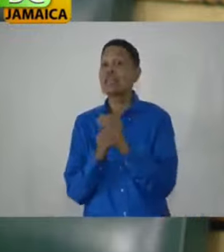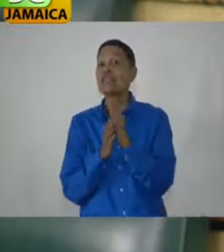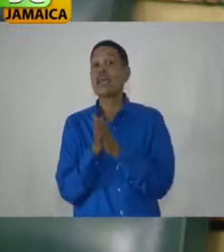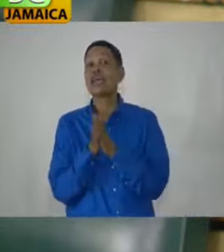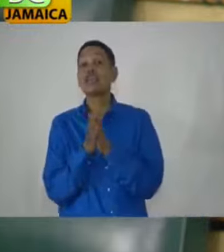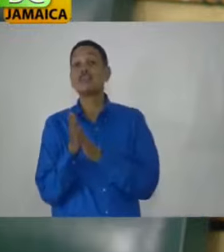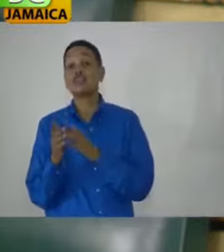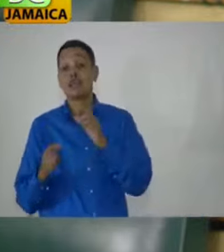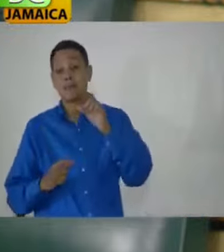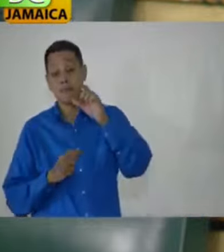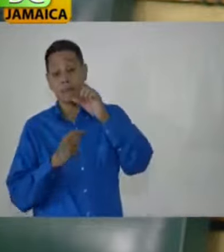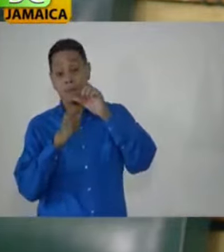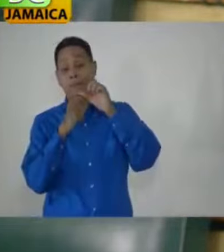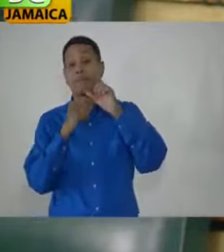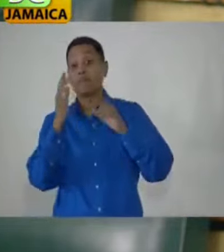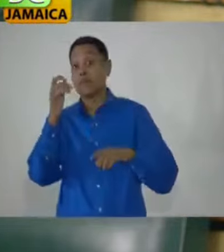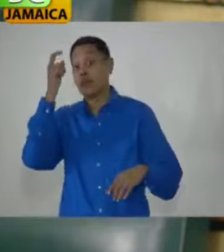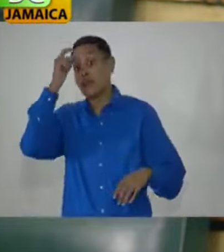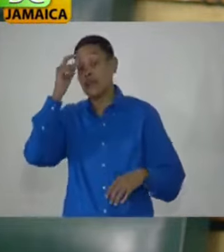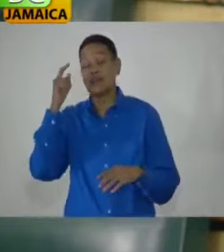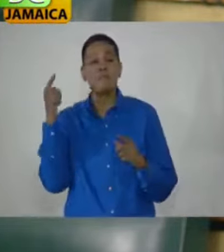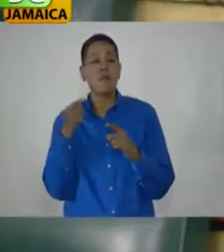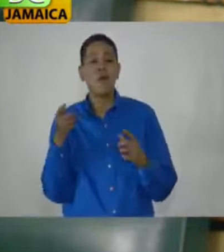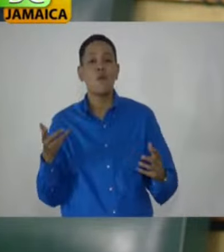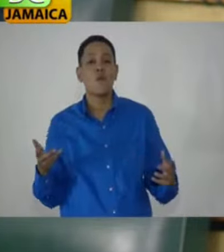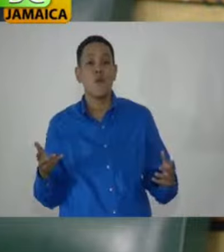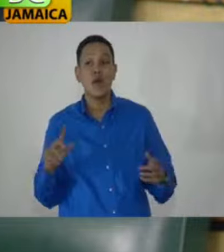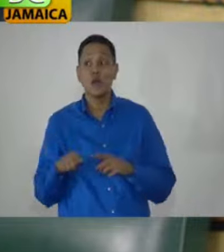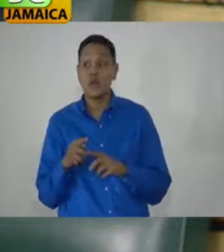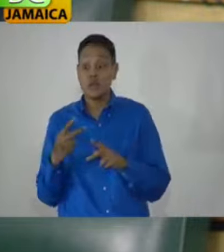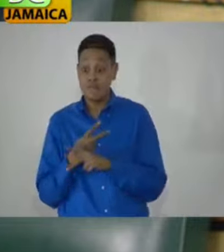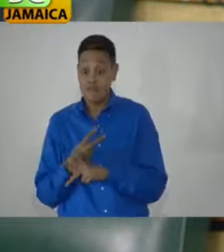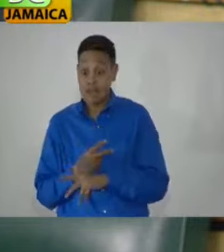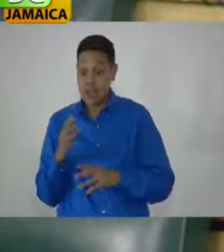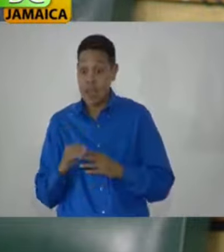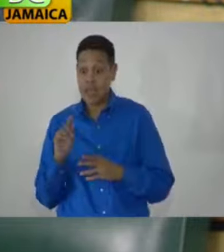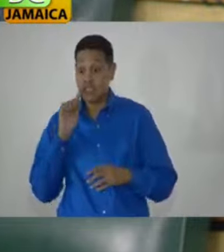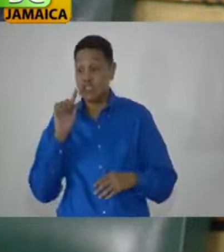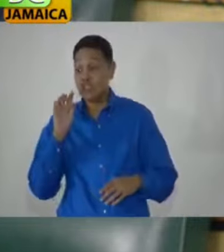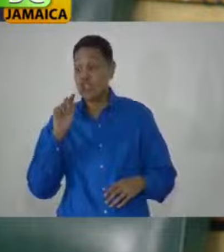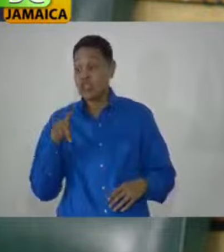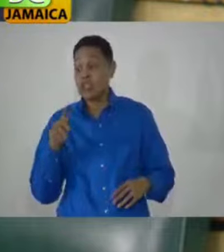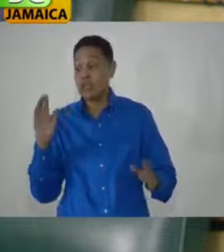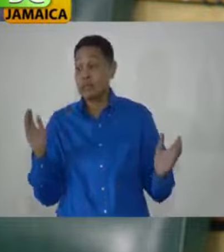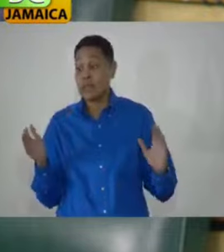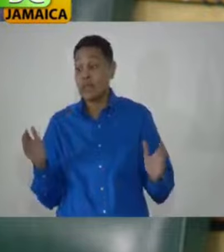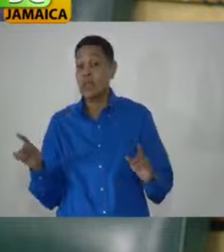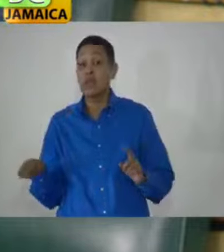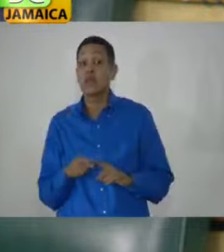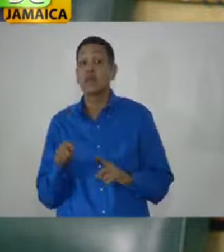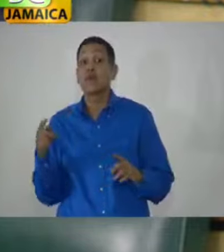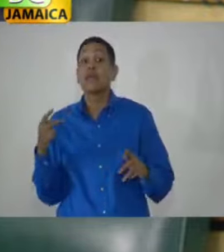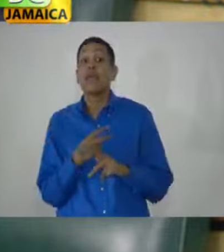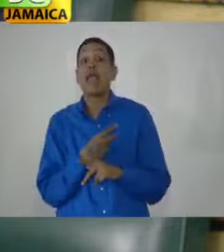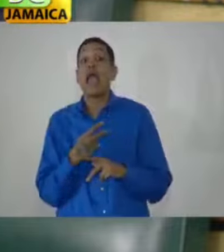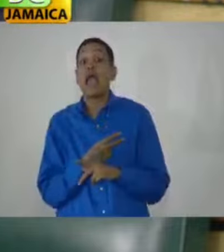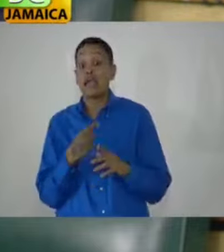Speaker, the bottom line is, when you calculate the debt to GDP,